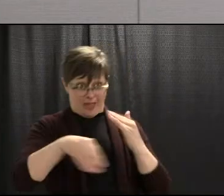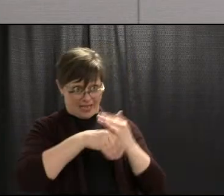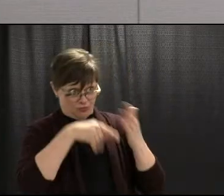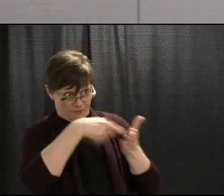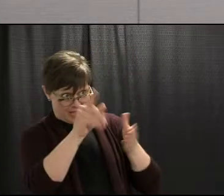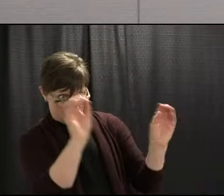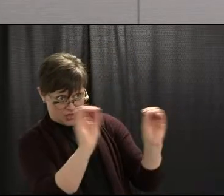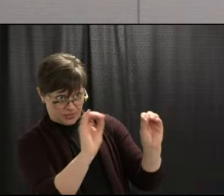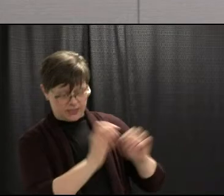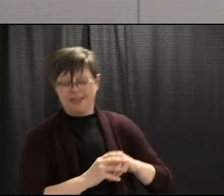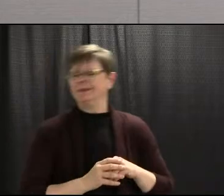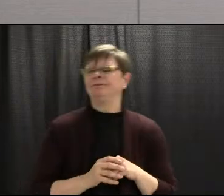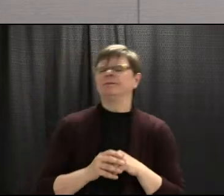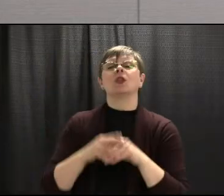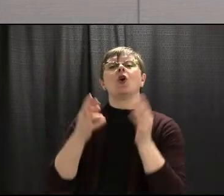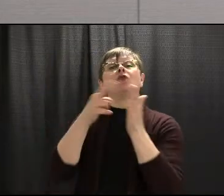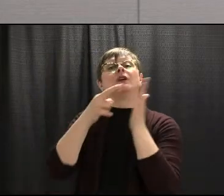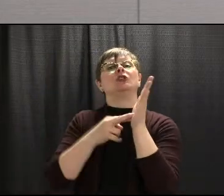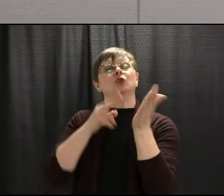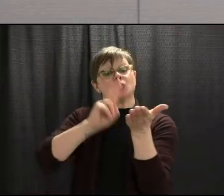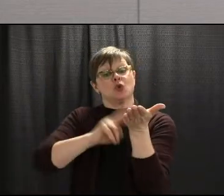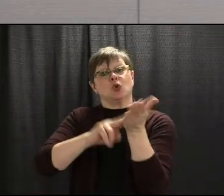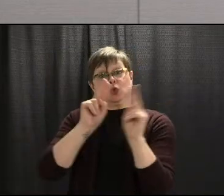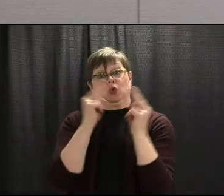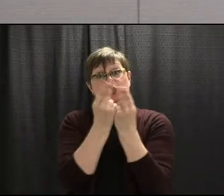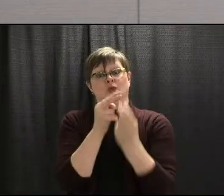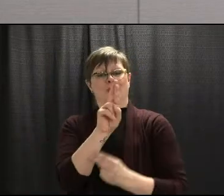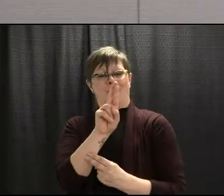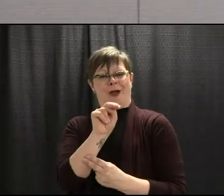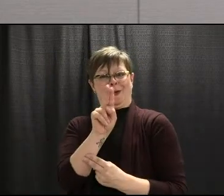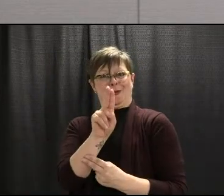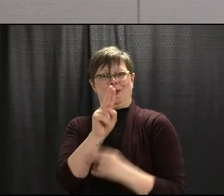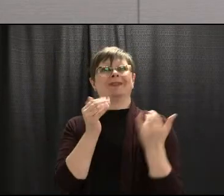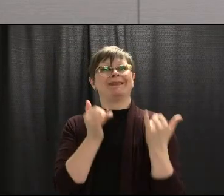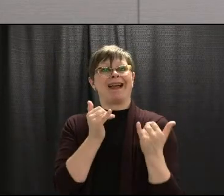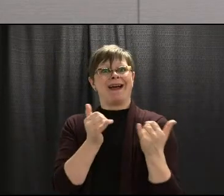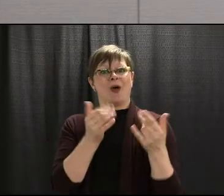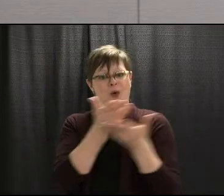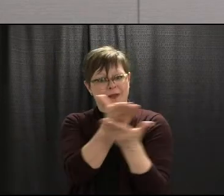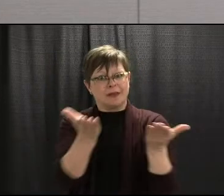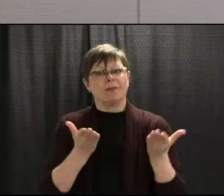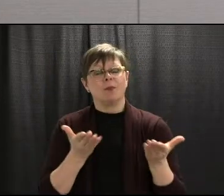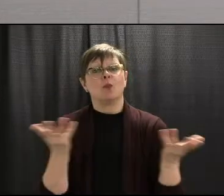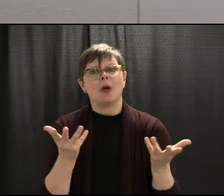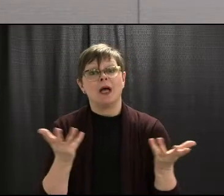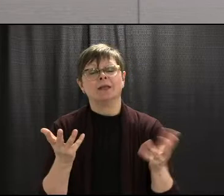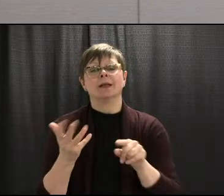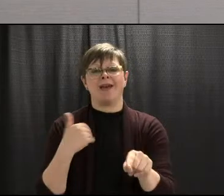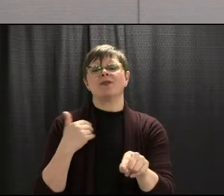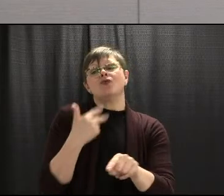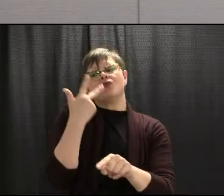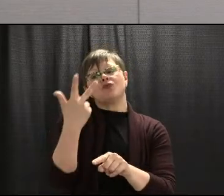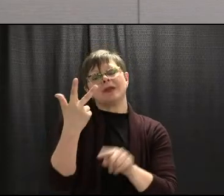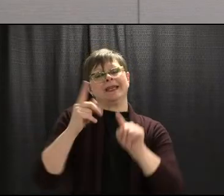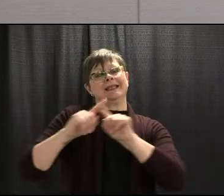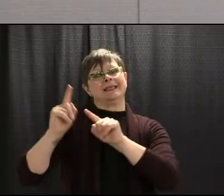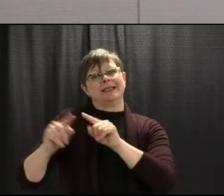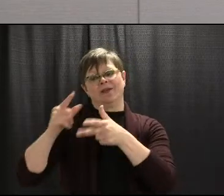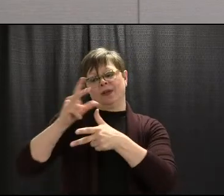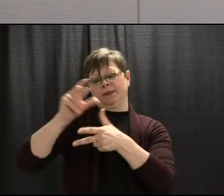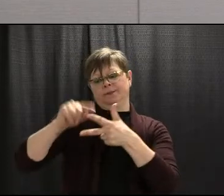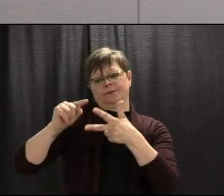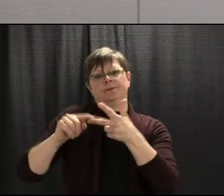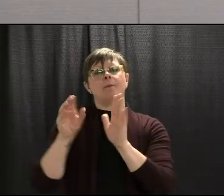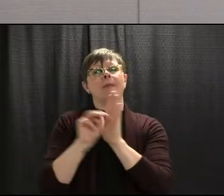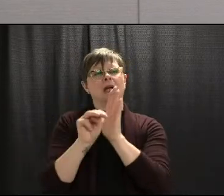the Registered Nurses Union right now, there's 2 things to keep in mind. One is there are 3 modules that have to